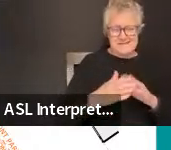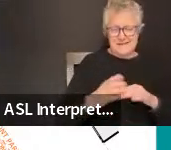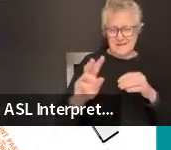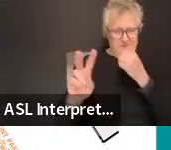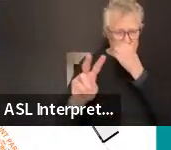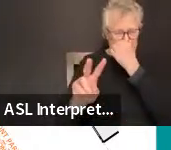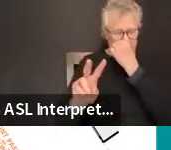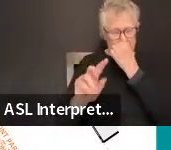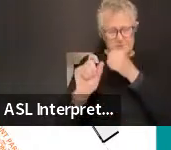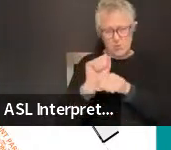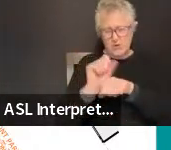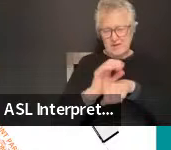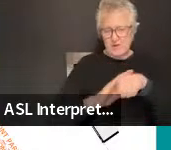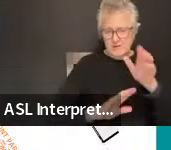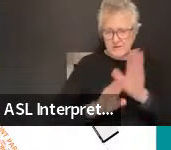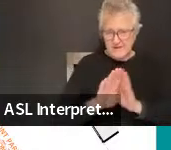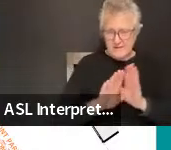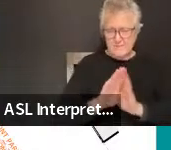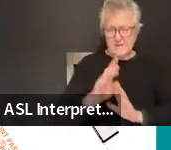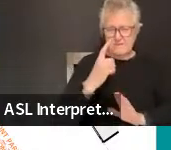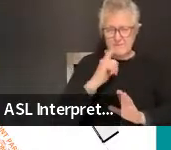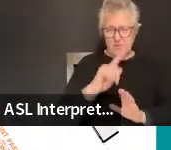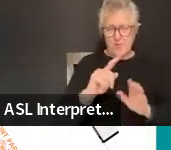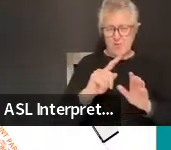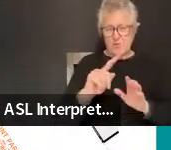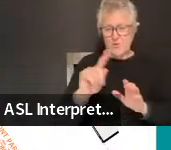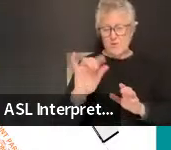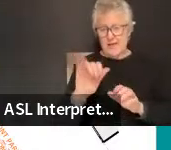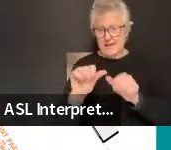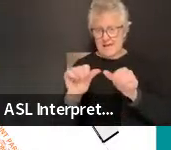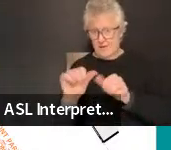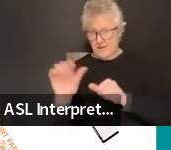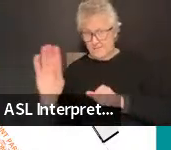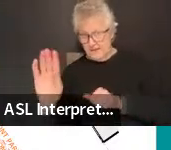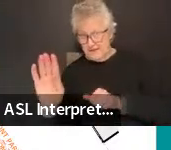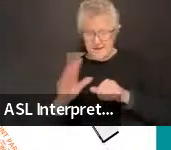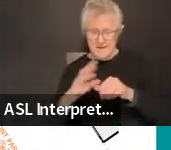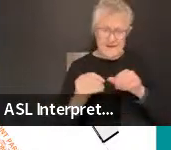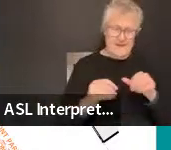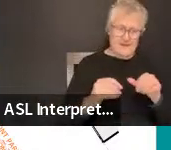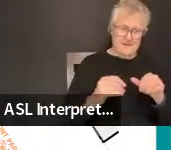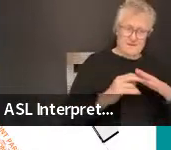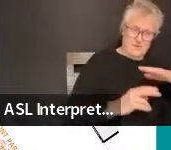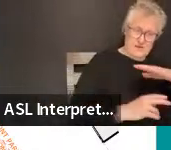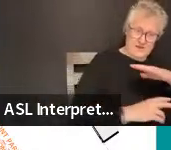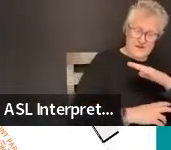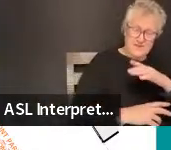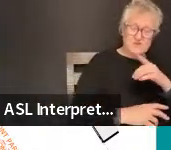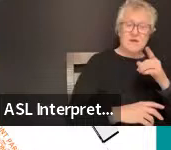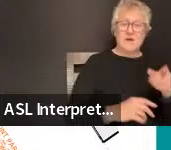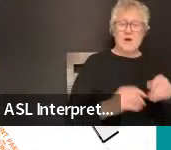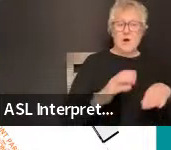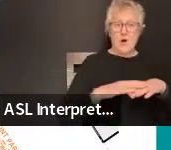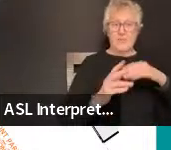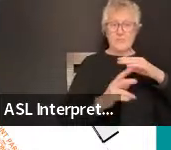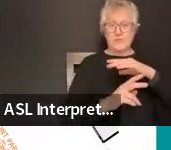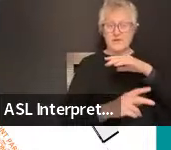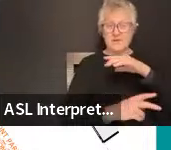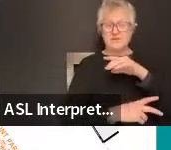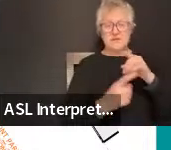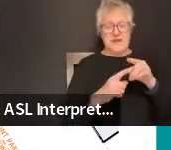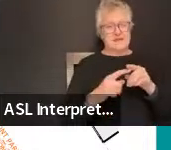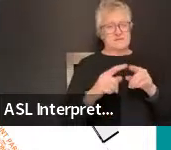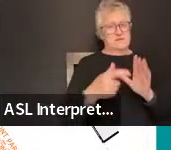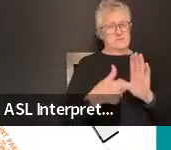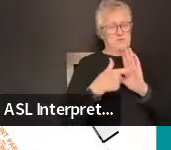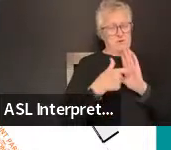B, and the bridge. And there's this requirement on the bridge to have a 10-foot clearance around the edges so they